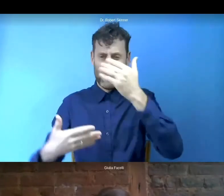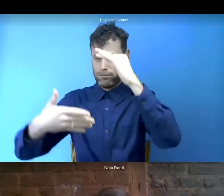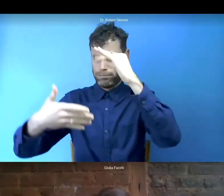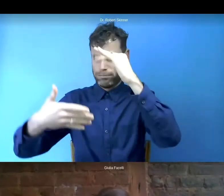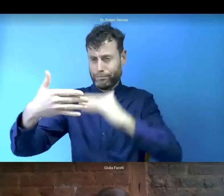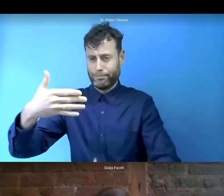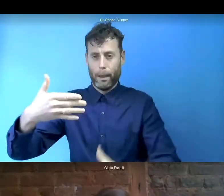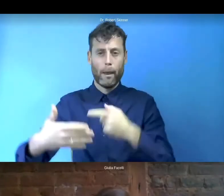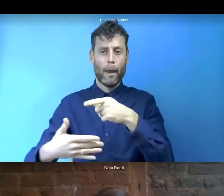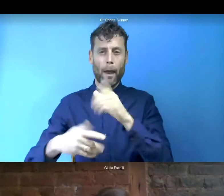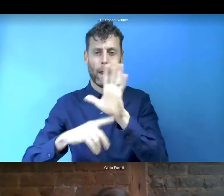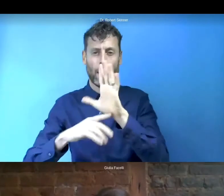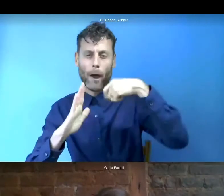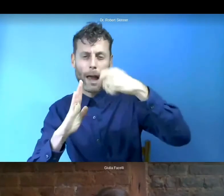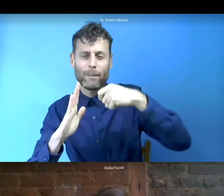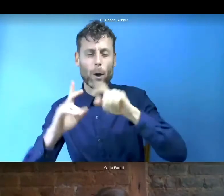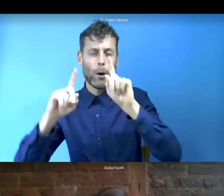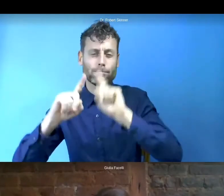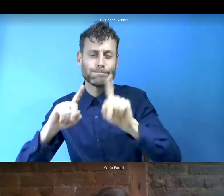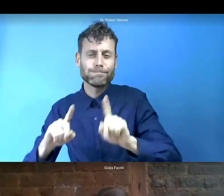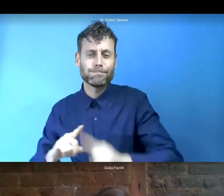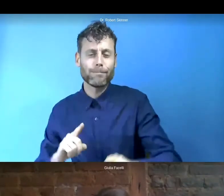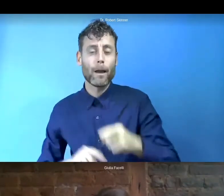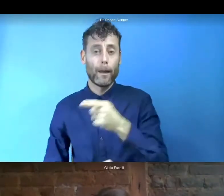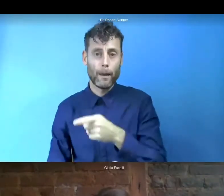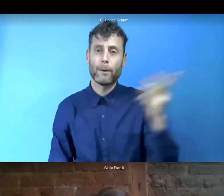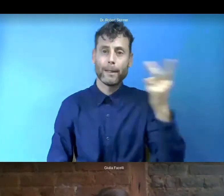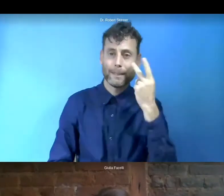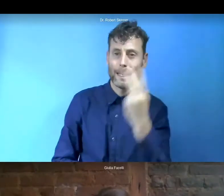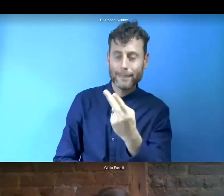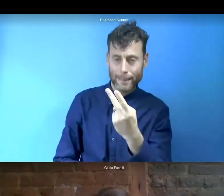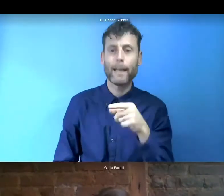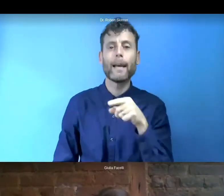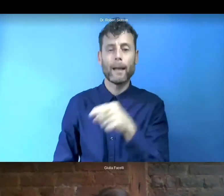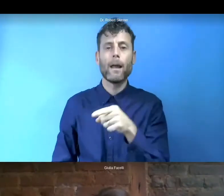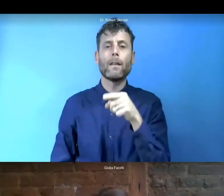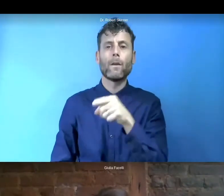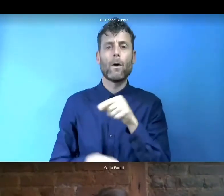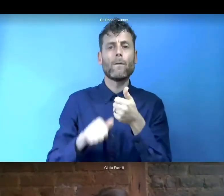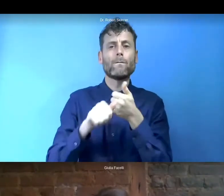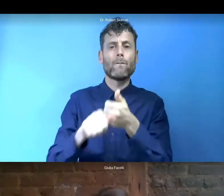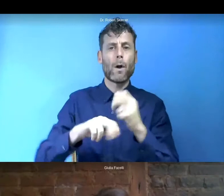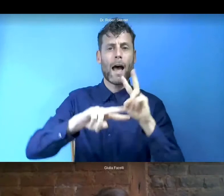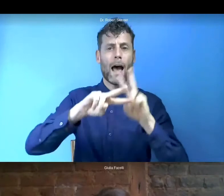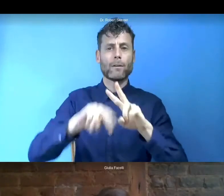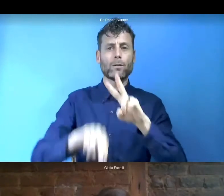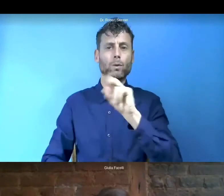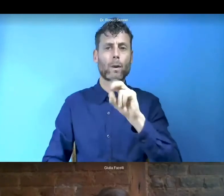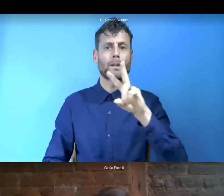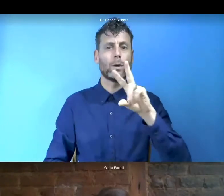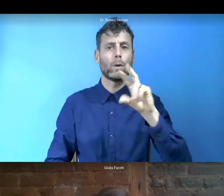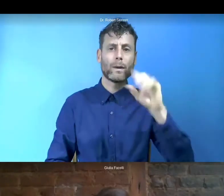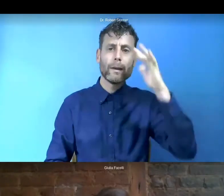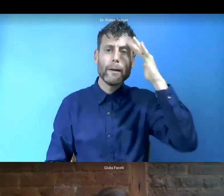because you needed to follow the H2020 open access principle, most of the material is accessible